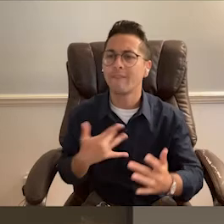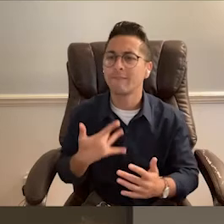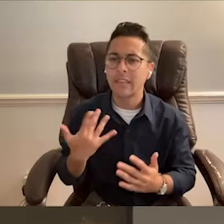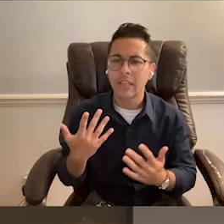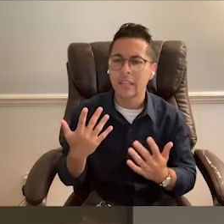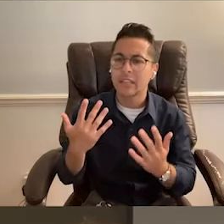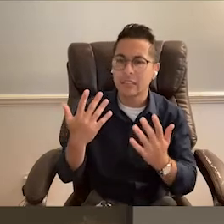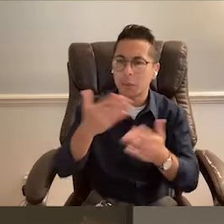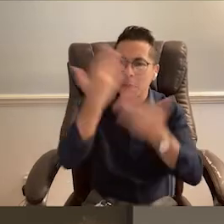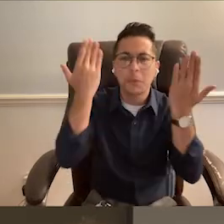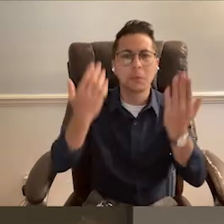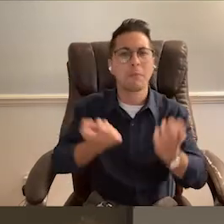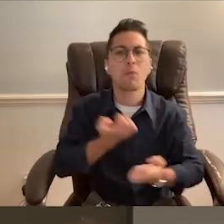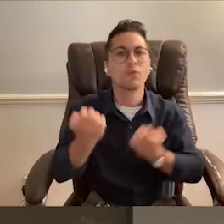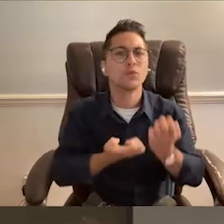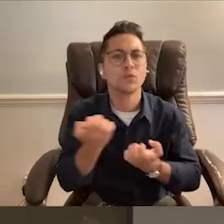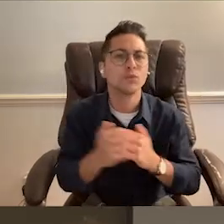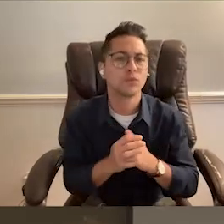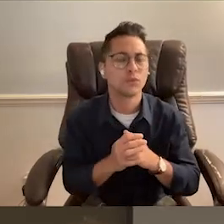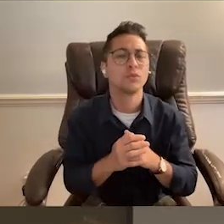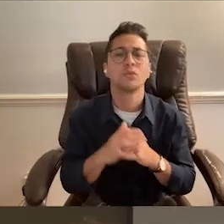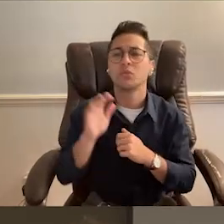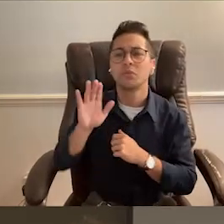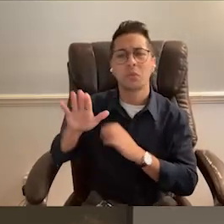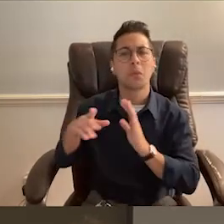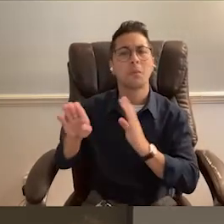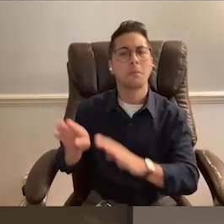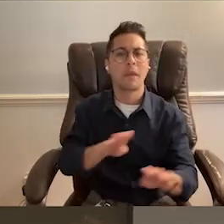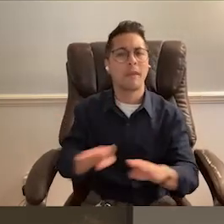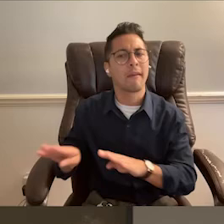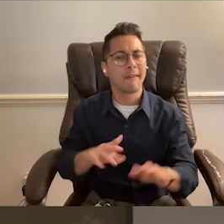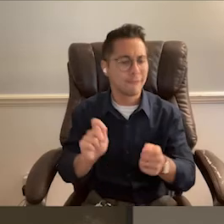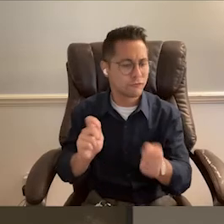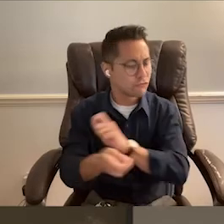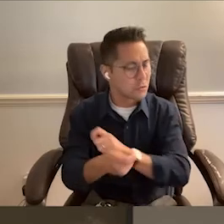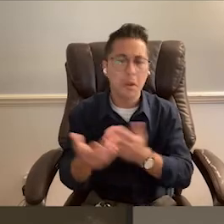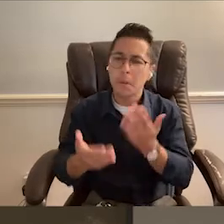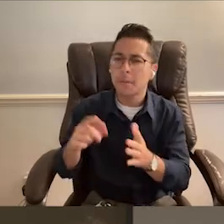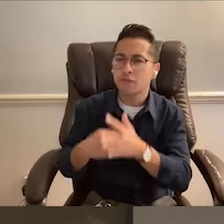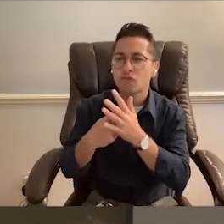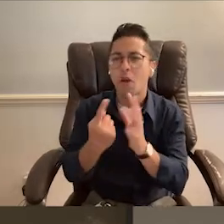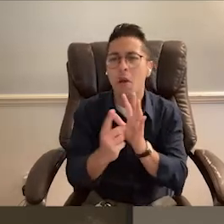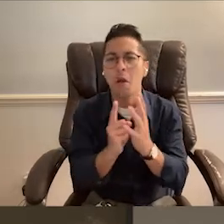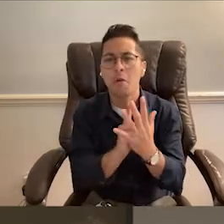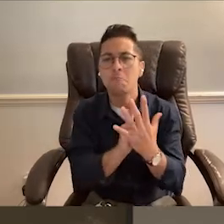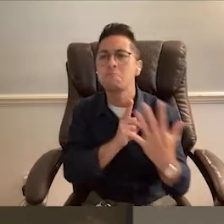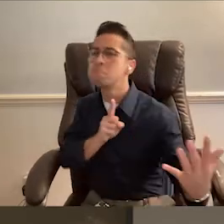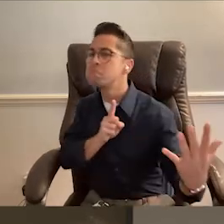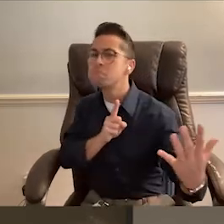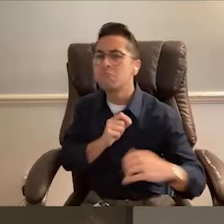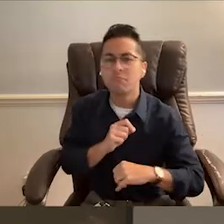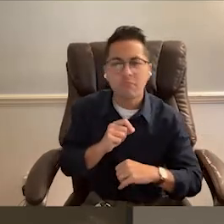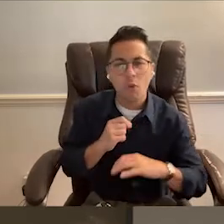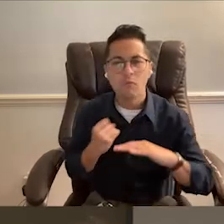have no feeling about an event. They or have no emotions. They're emotionless. and show changes in their behavior.